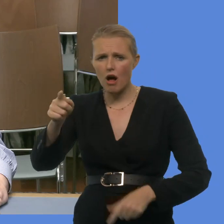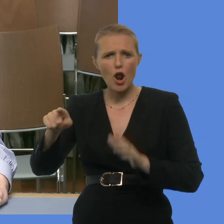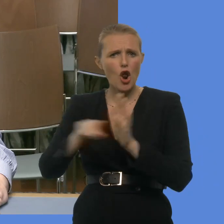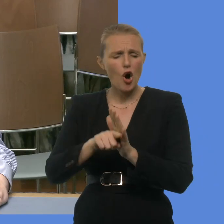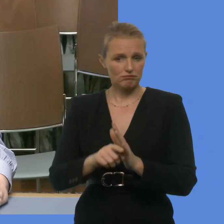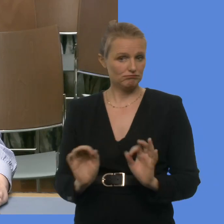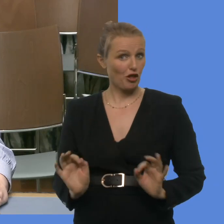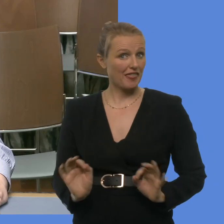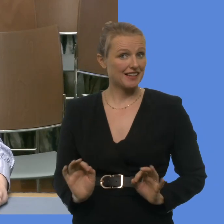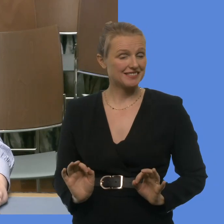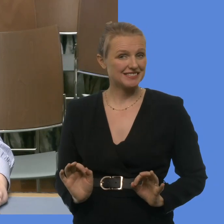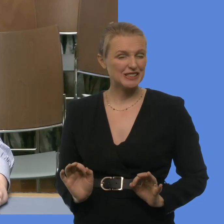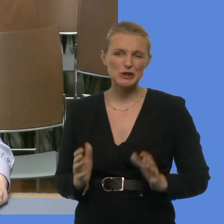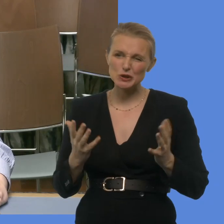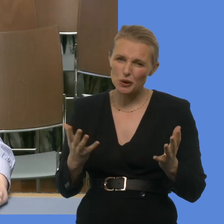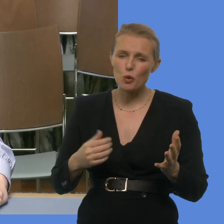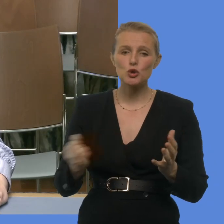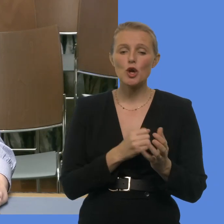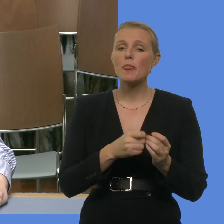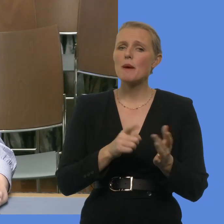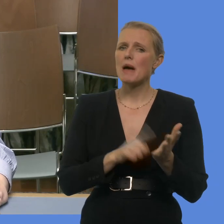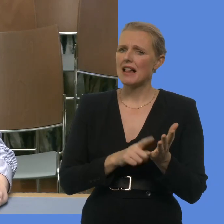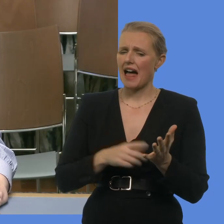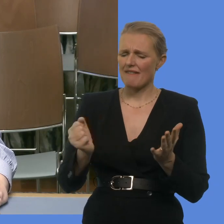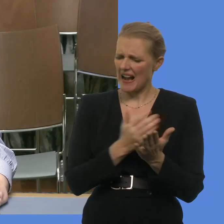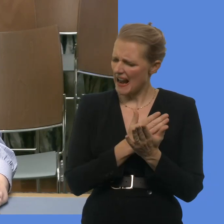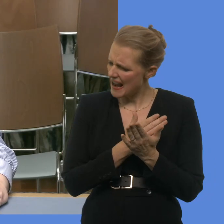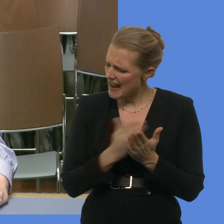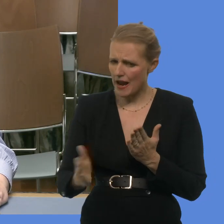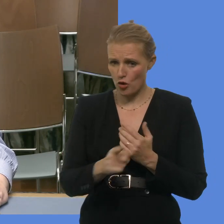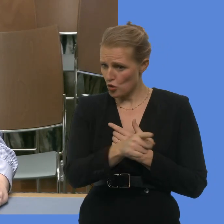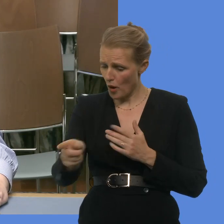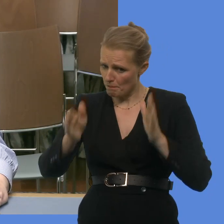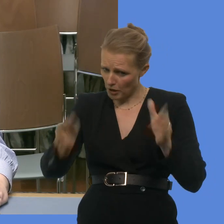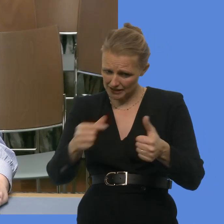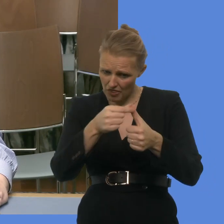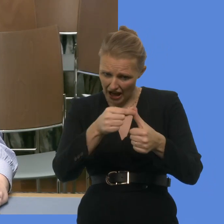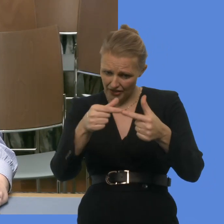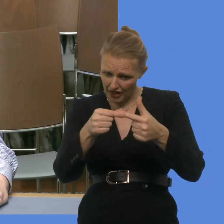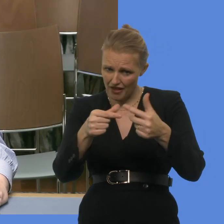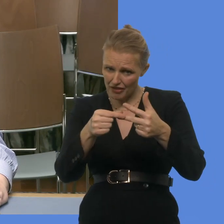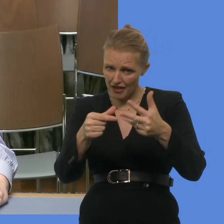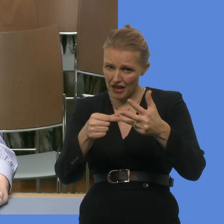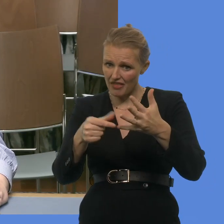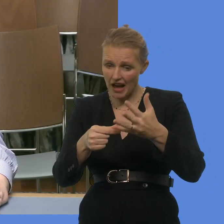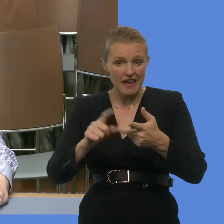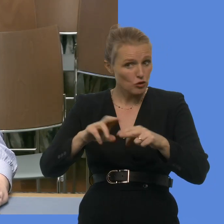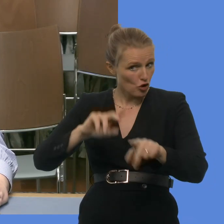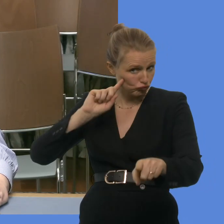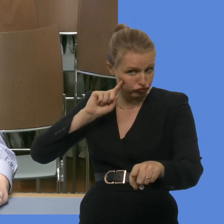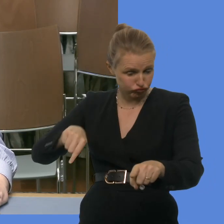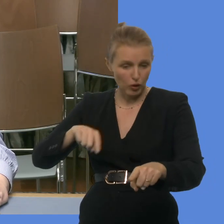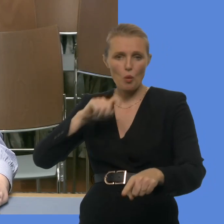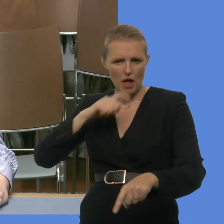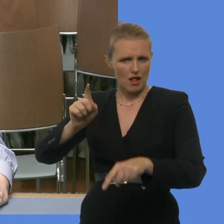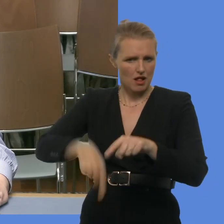the bill should include explicit statutory obligations for public bodies, and the risks associated with leaving compliance entirely